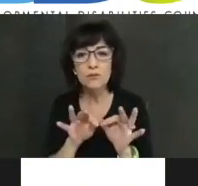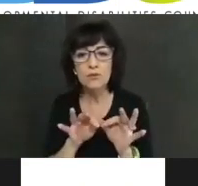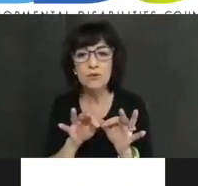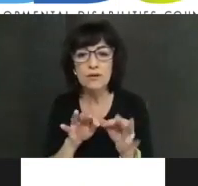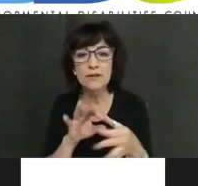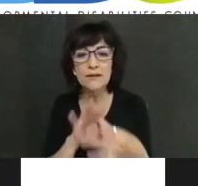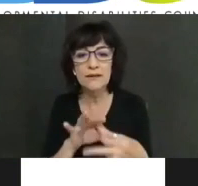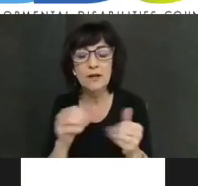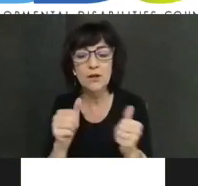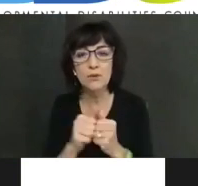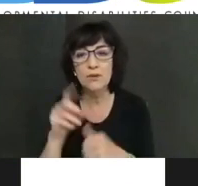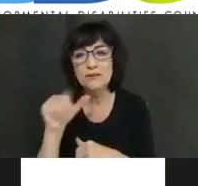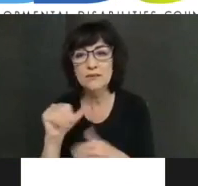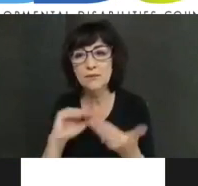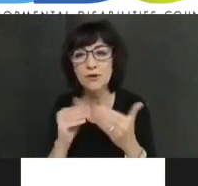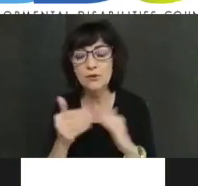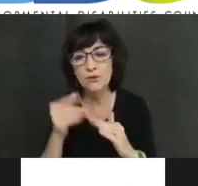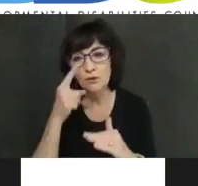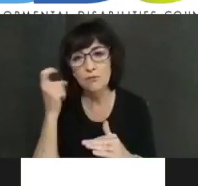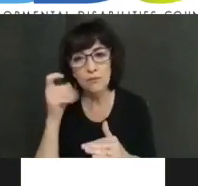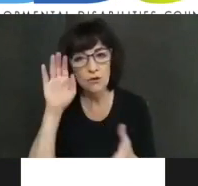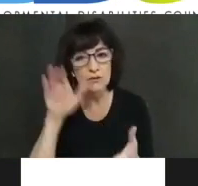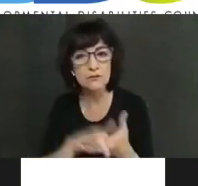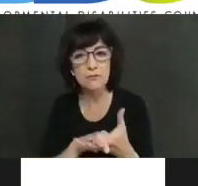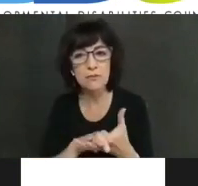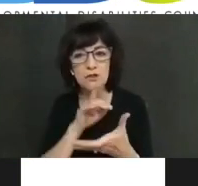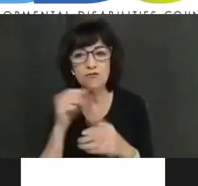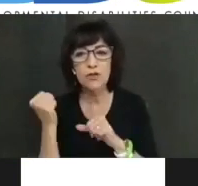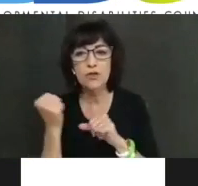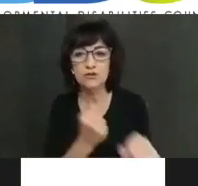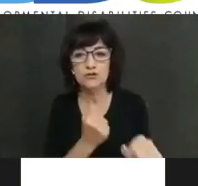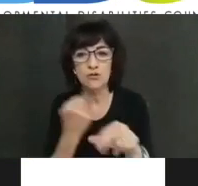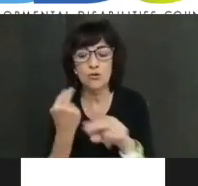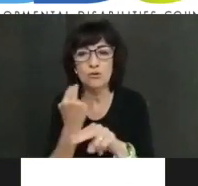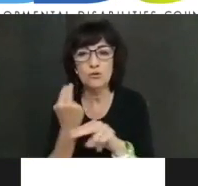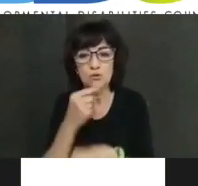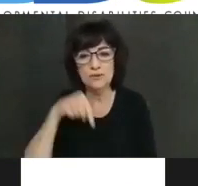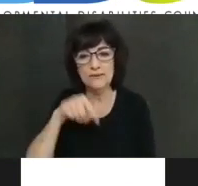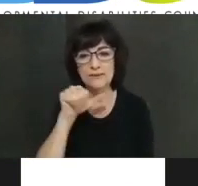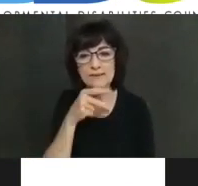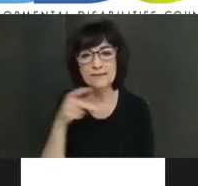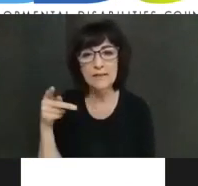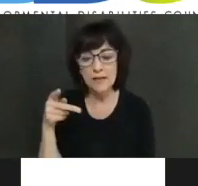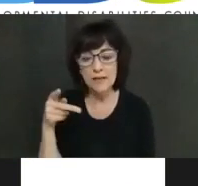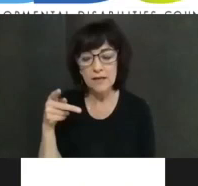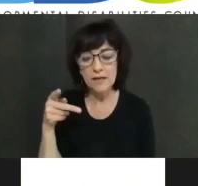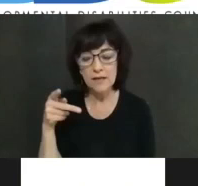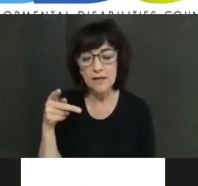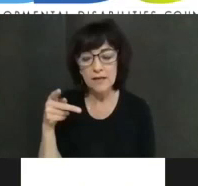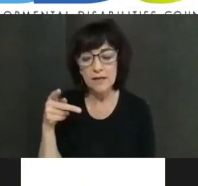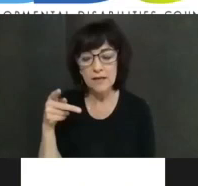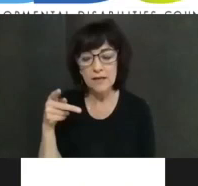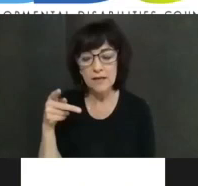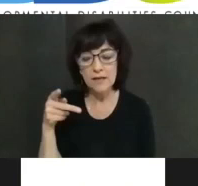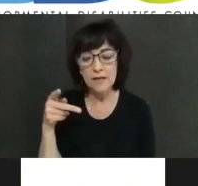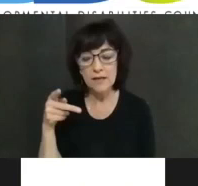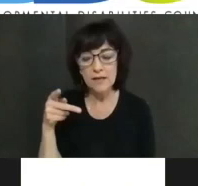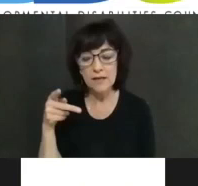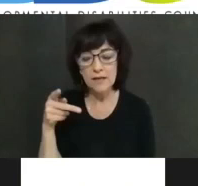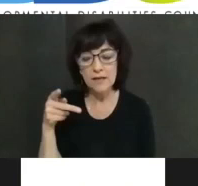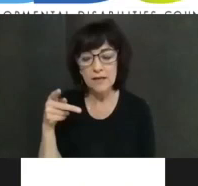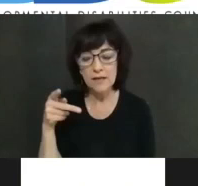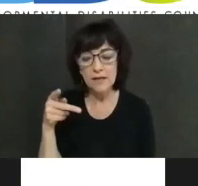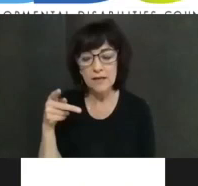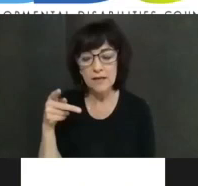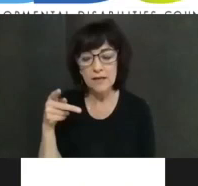community because we believe there is really strong utility in this app. One, for the clients,